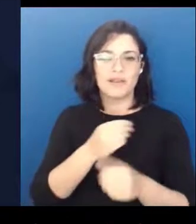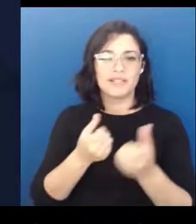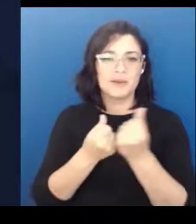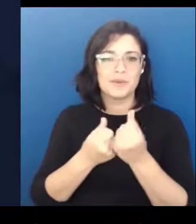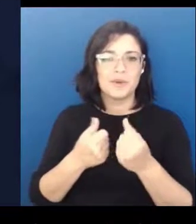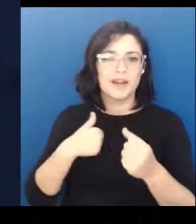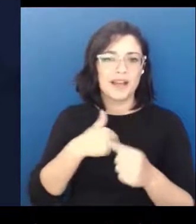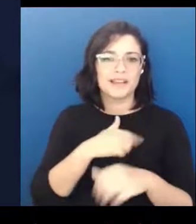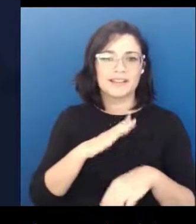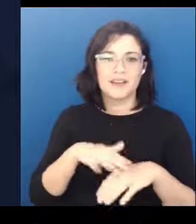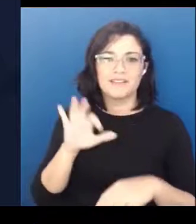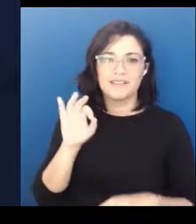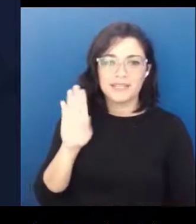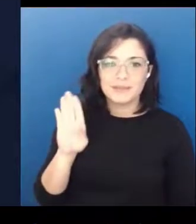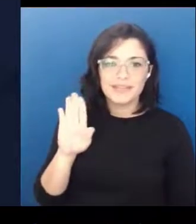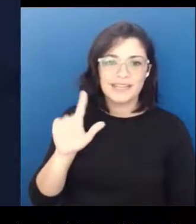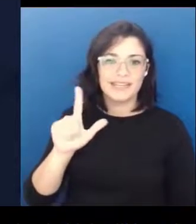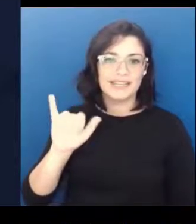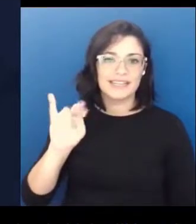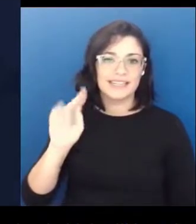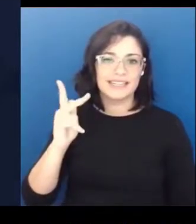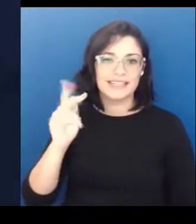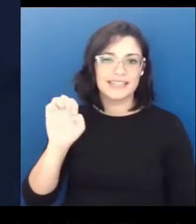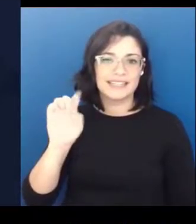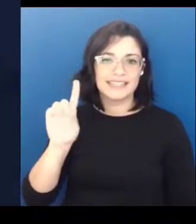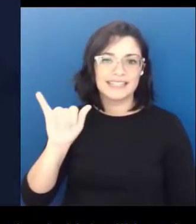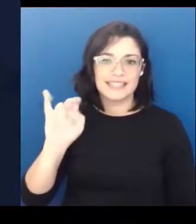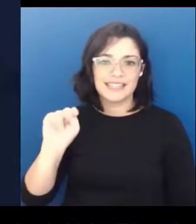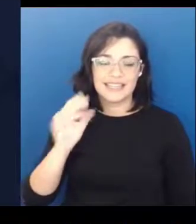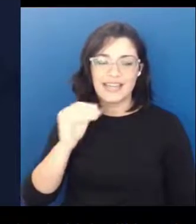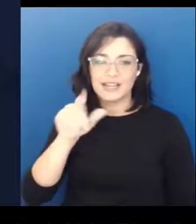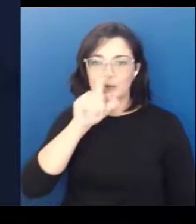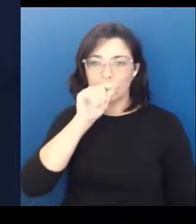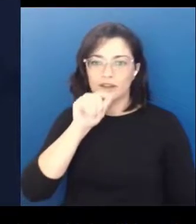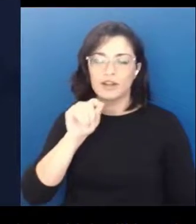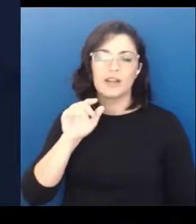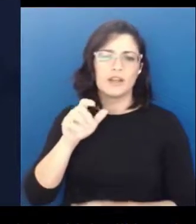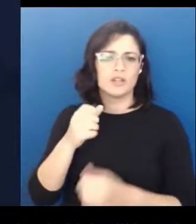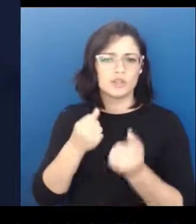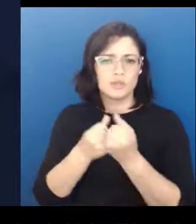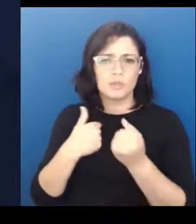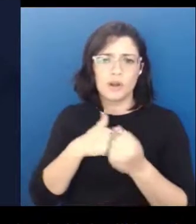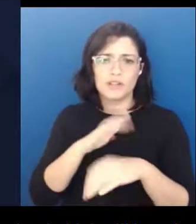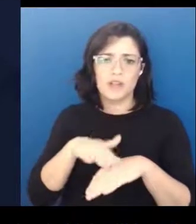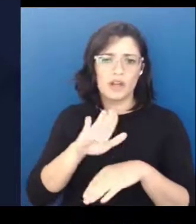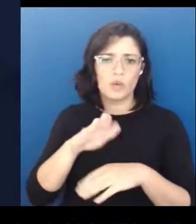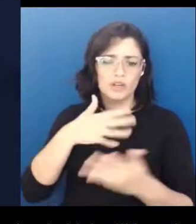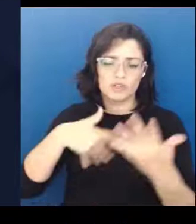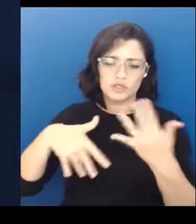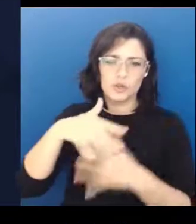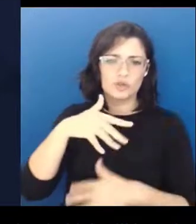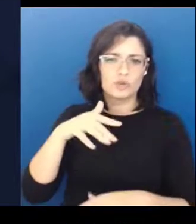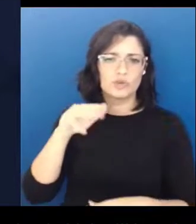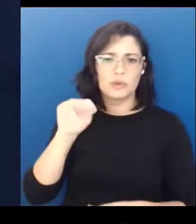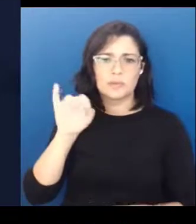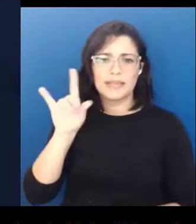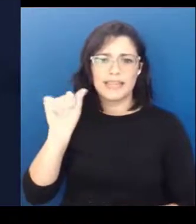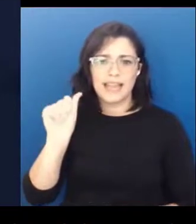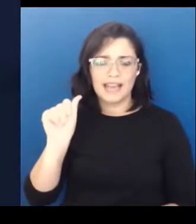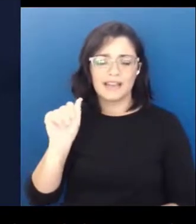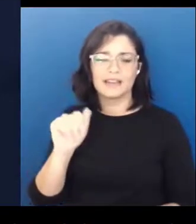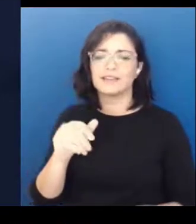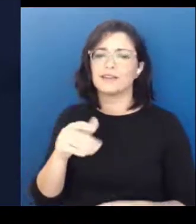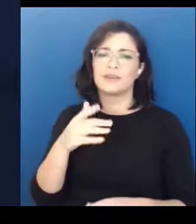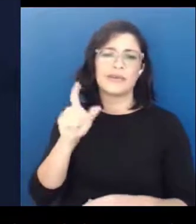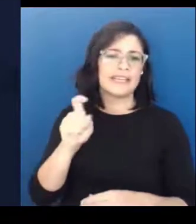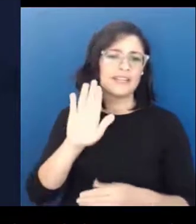Twitter. We need you to support us on your social networks. We need your help, pure and simple. In conclusion,